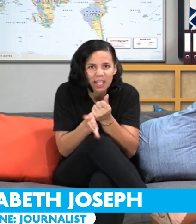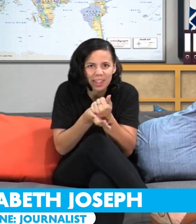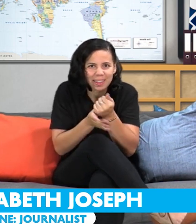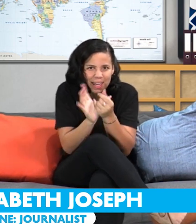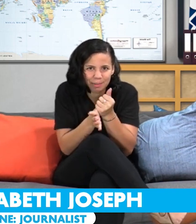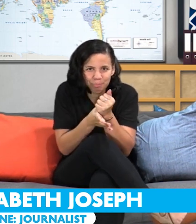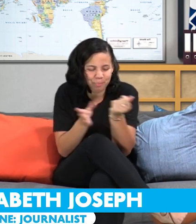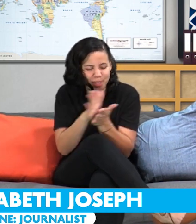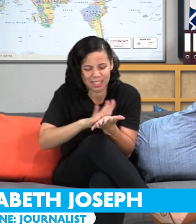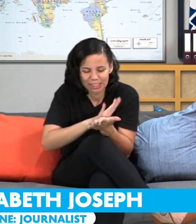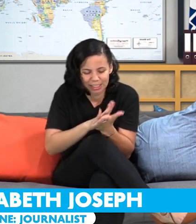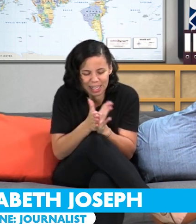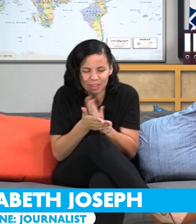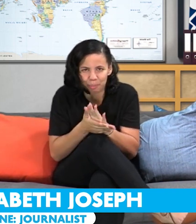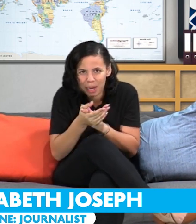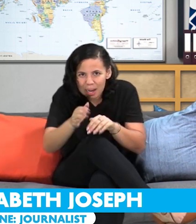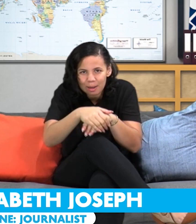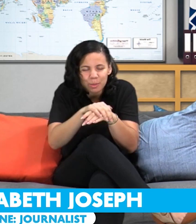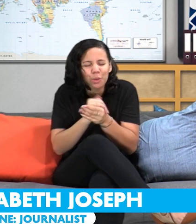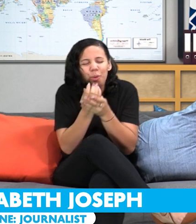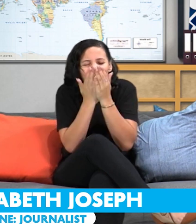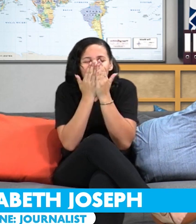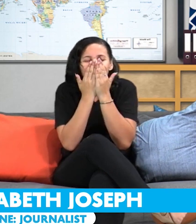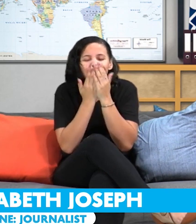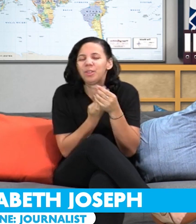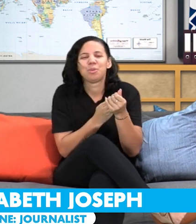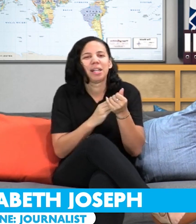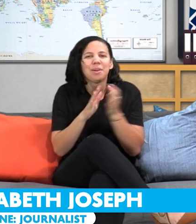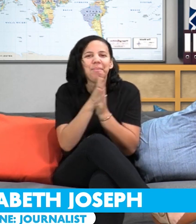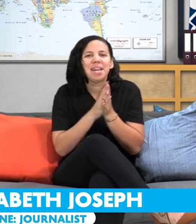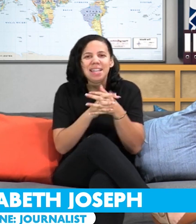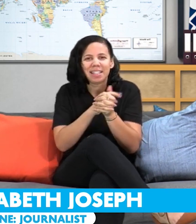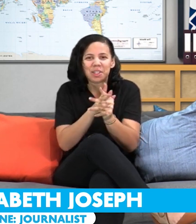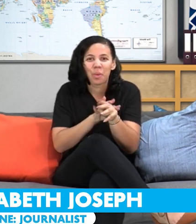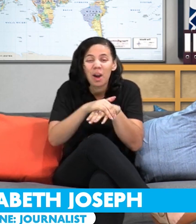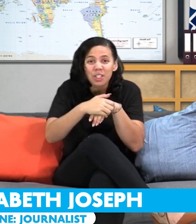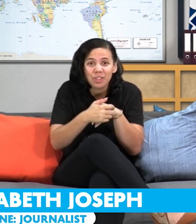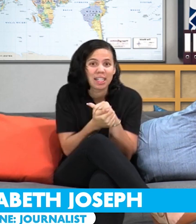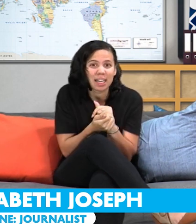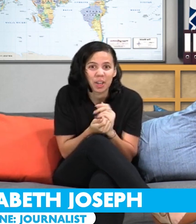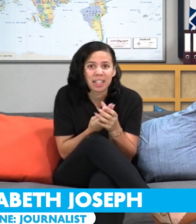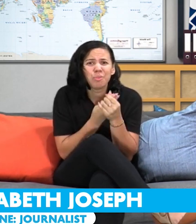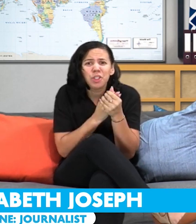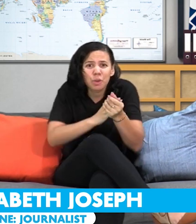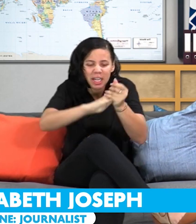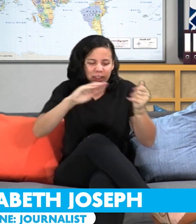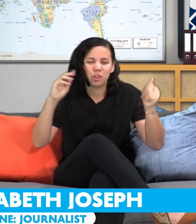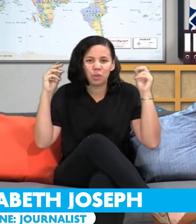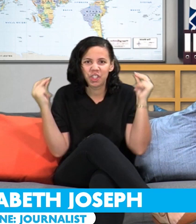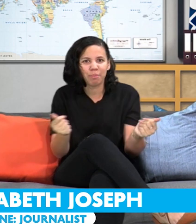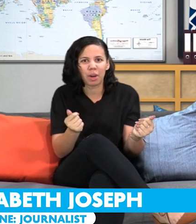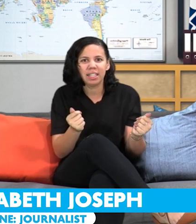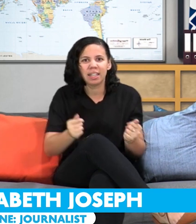ooh, the thumbs, and the palms. It smells amazing. So once you've sanitized your hands, make sure